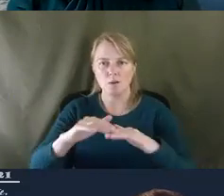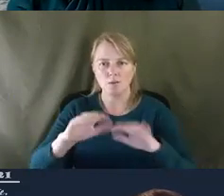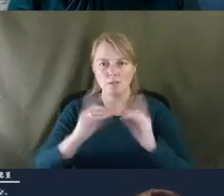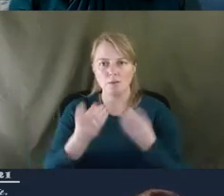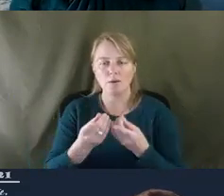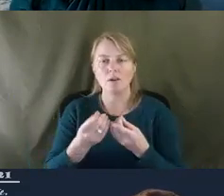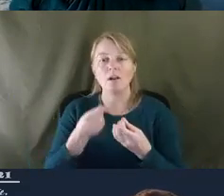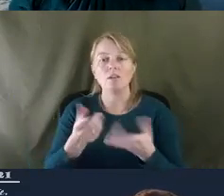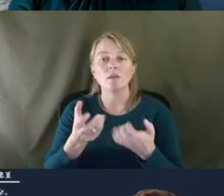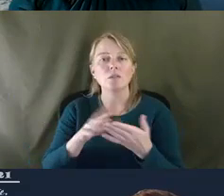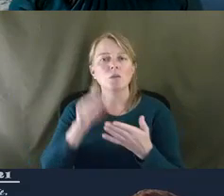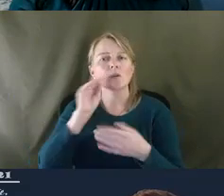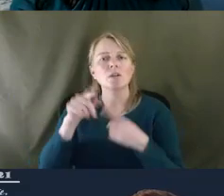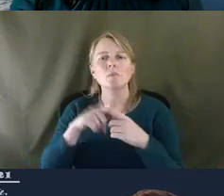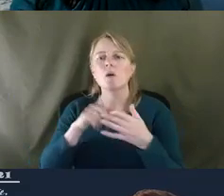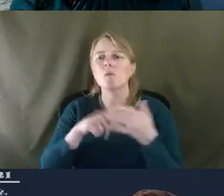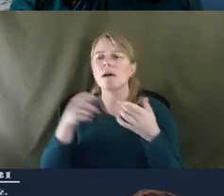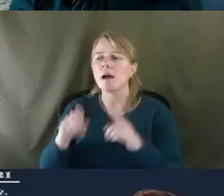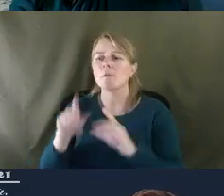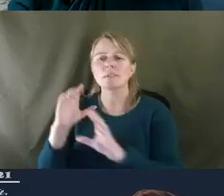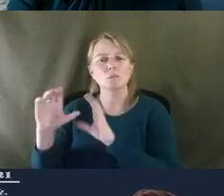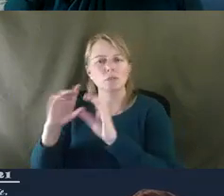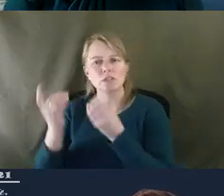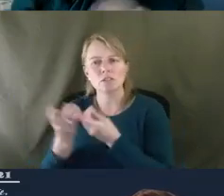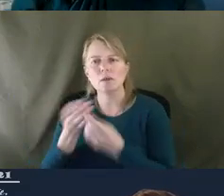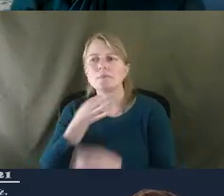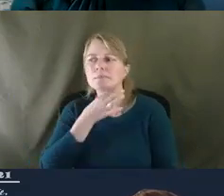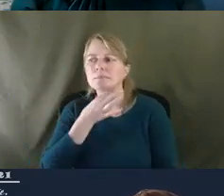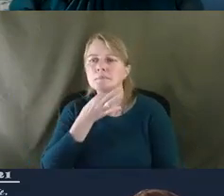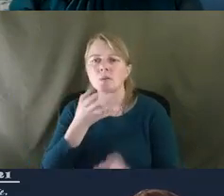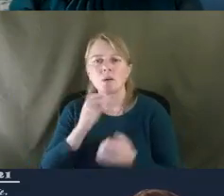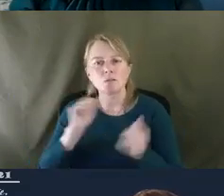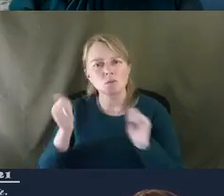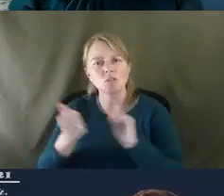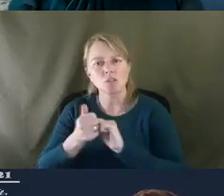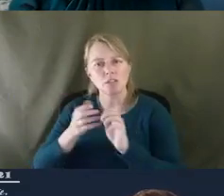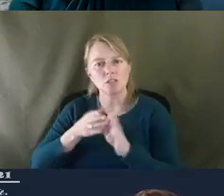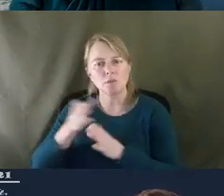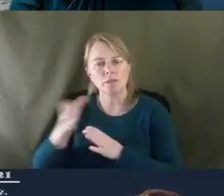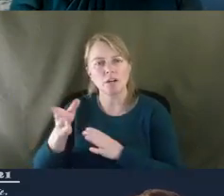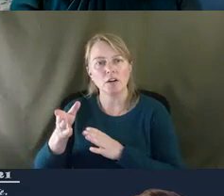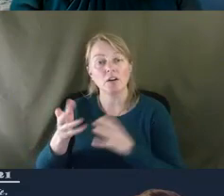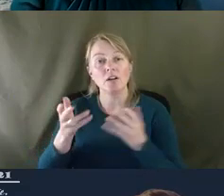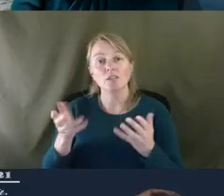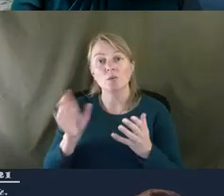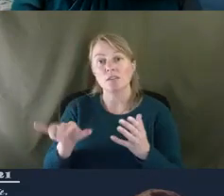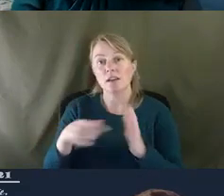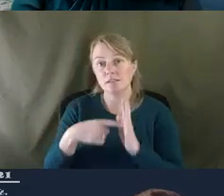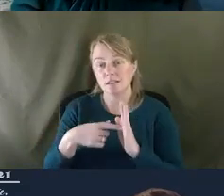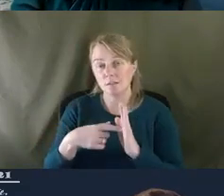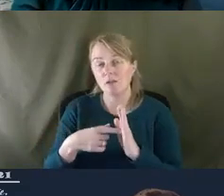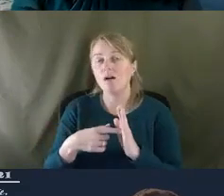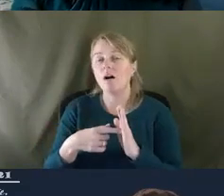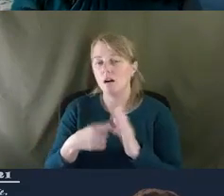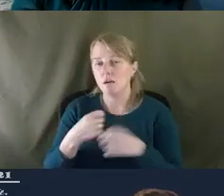interested in learning more about what happens in the communications department. They want to totally change their career. So in that instance, it made sense for us